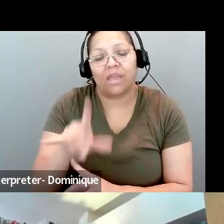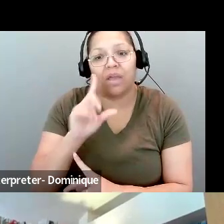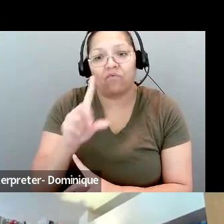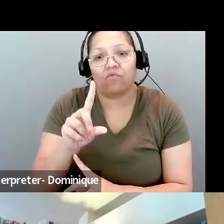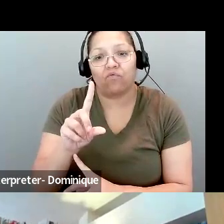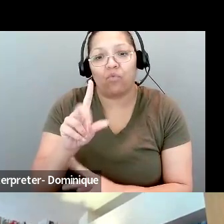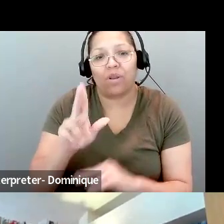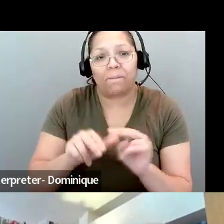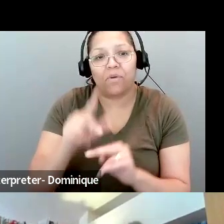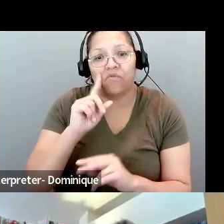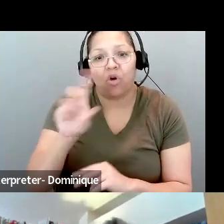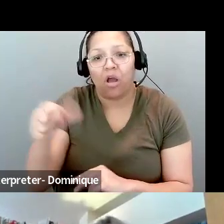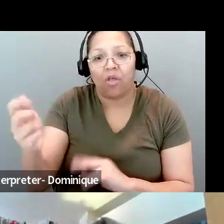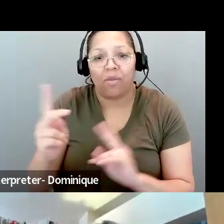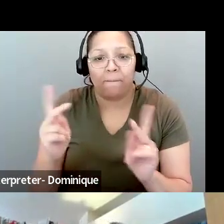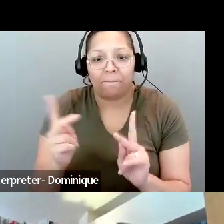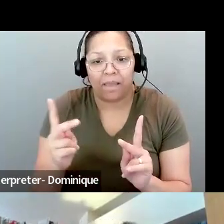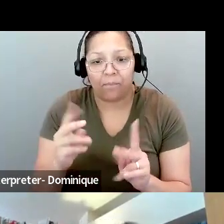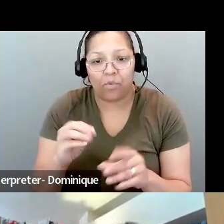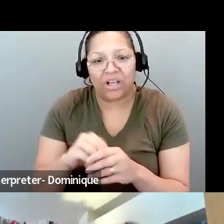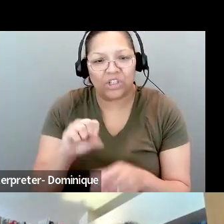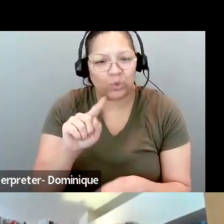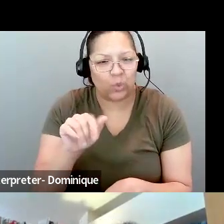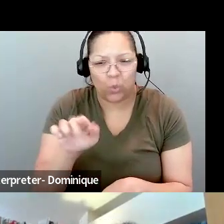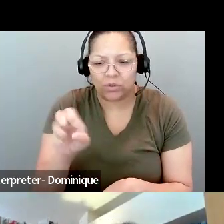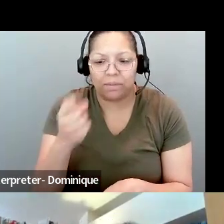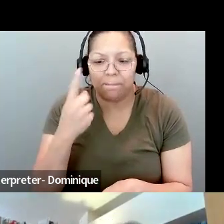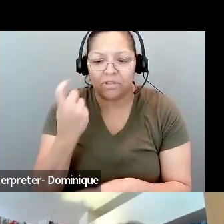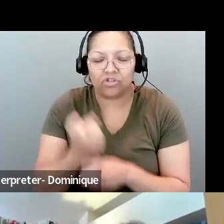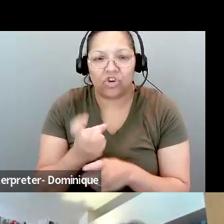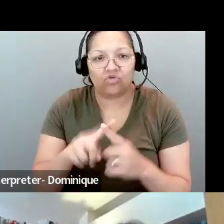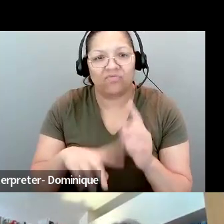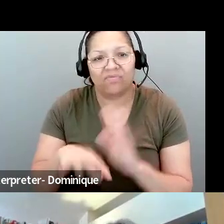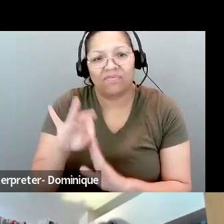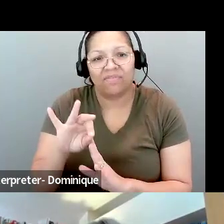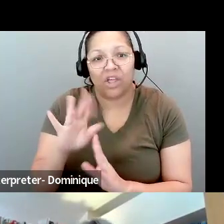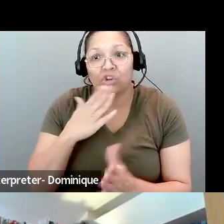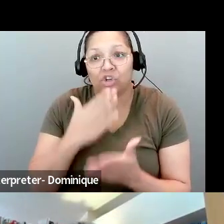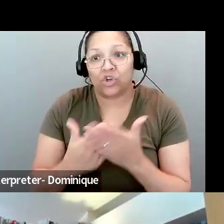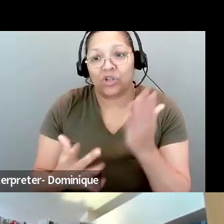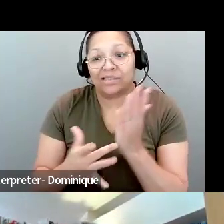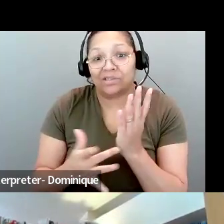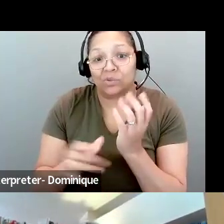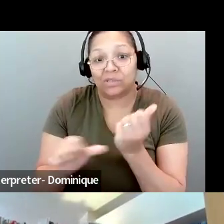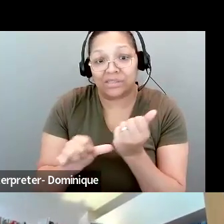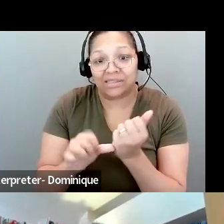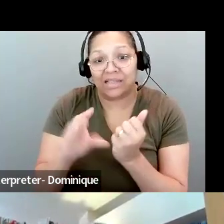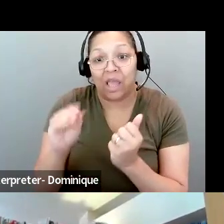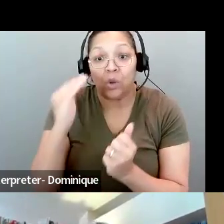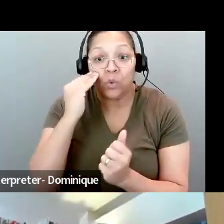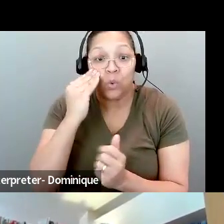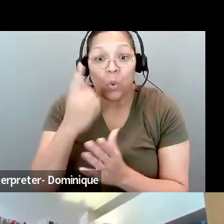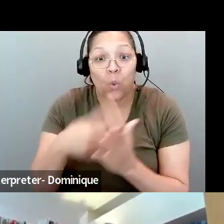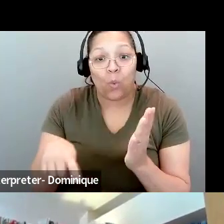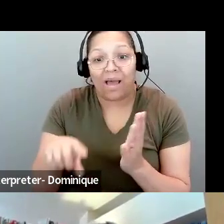other folks in Silks, because right now it's hard to find good technical assistance and it's hard to know what Silk